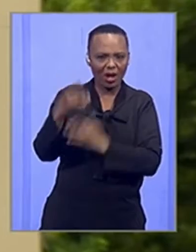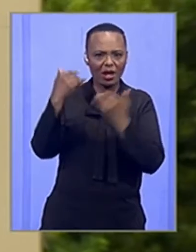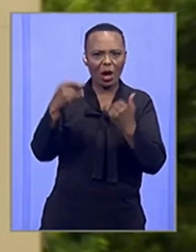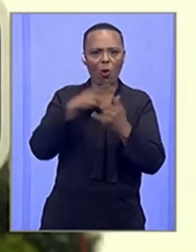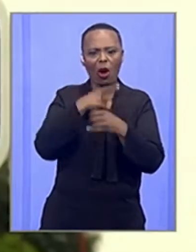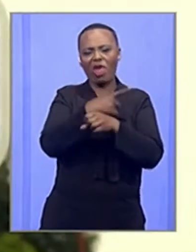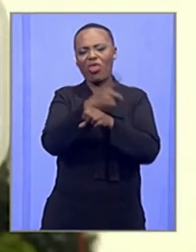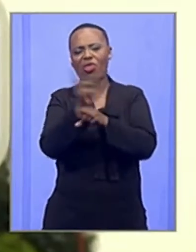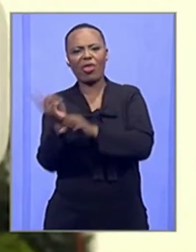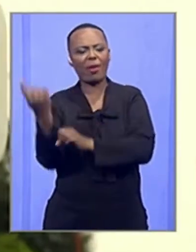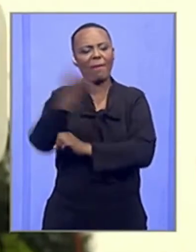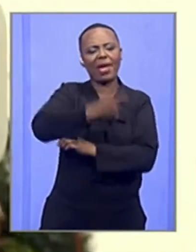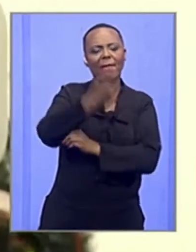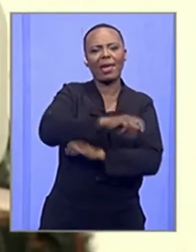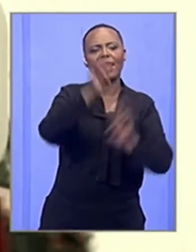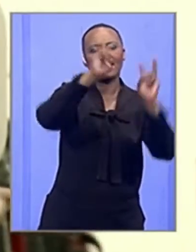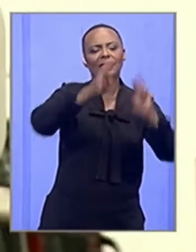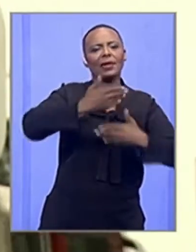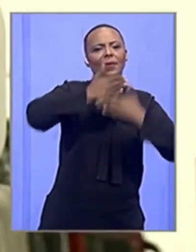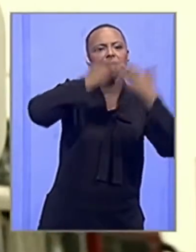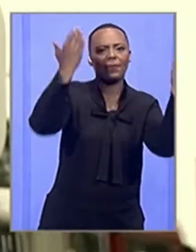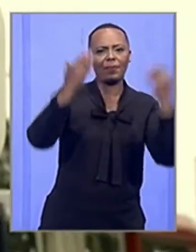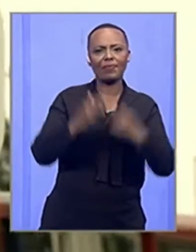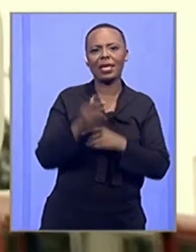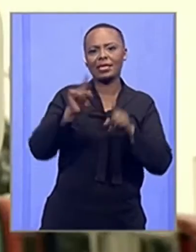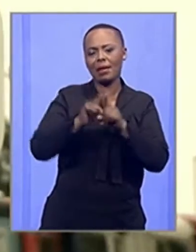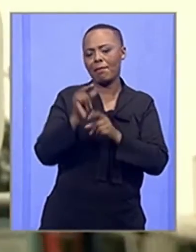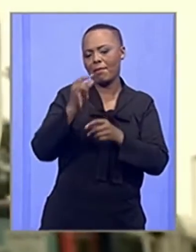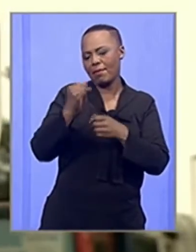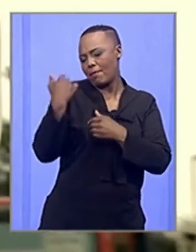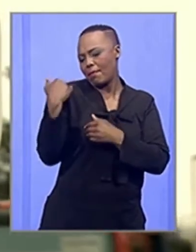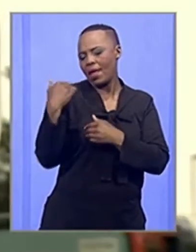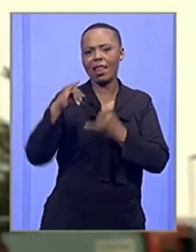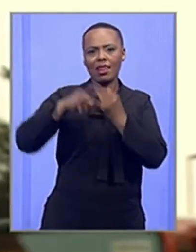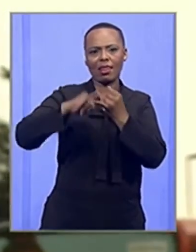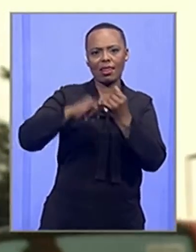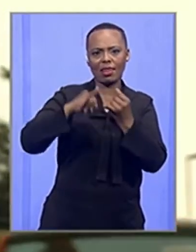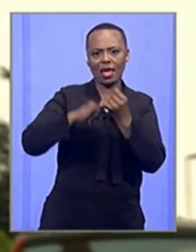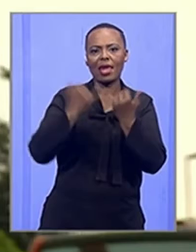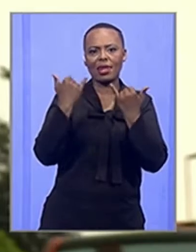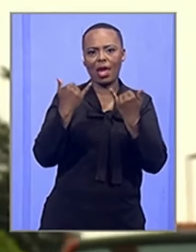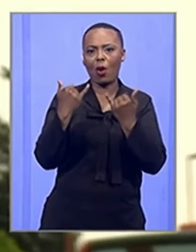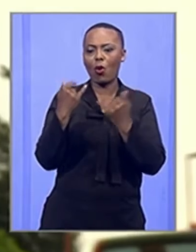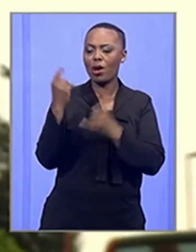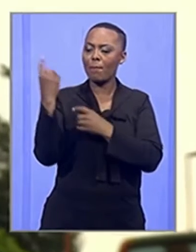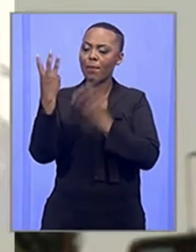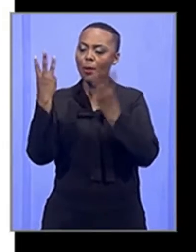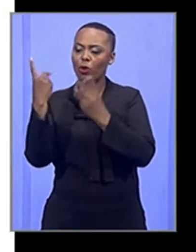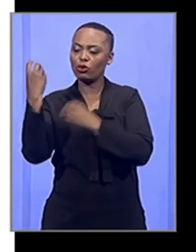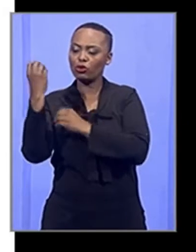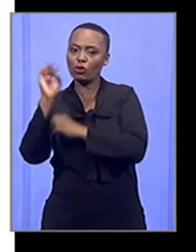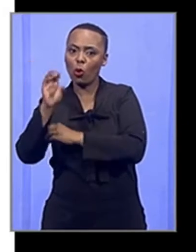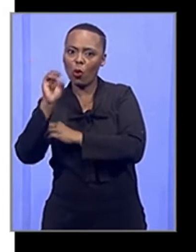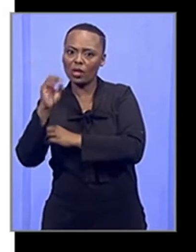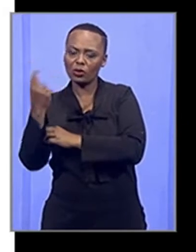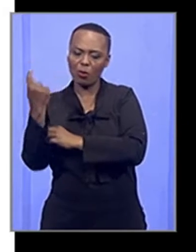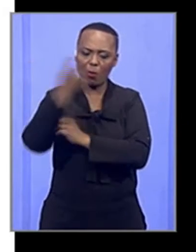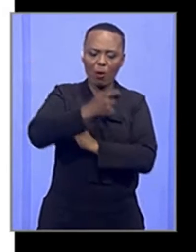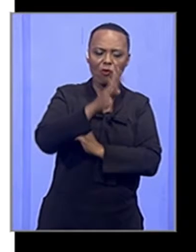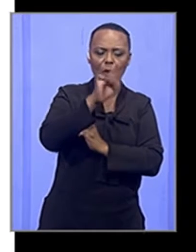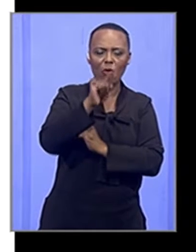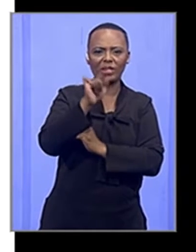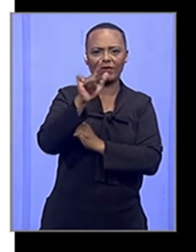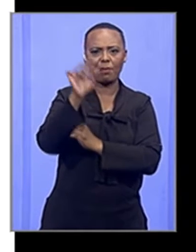ke nako. Kwa bokhutlong jwa Lwetse monongwaga ke fa baagi ba Soweto ba santse ba kolota Eskom diranta di le 4.7